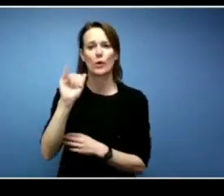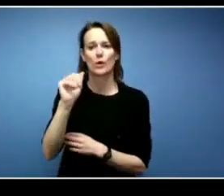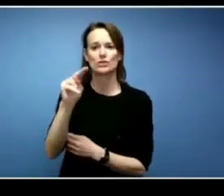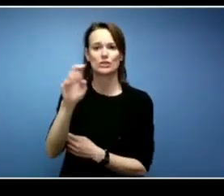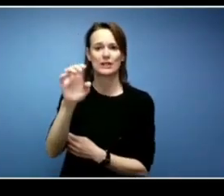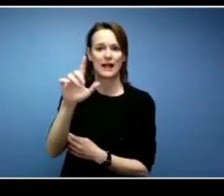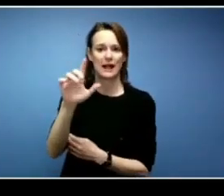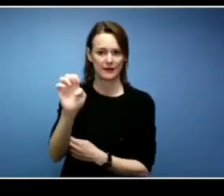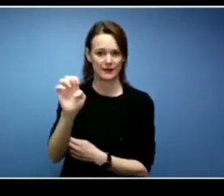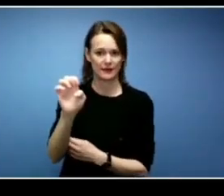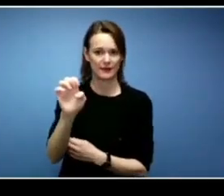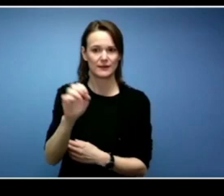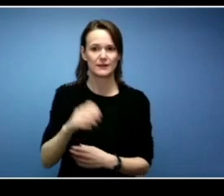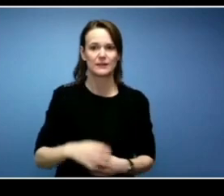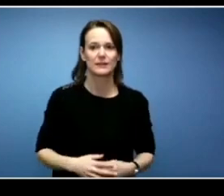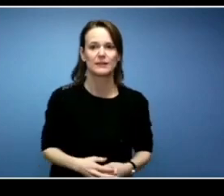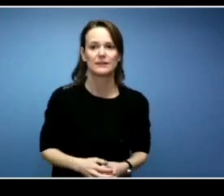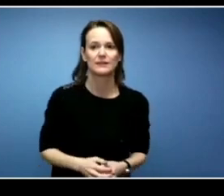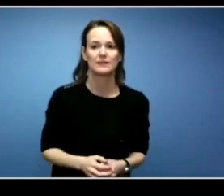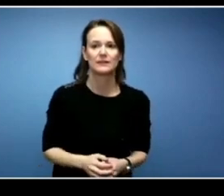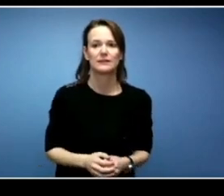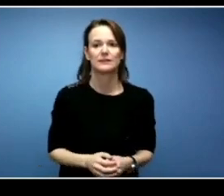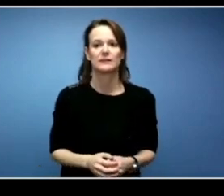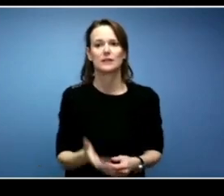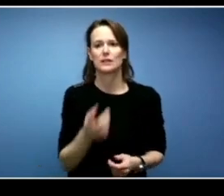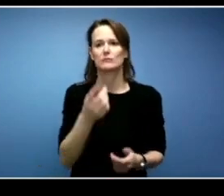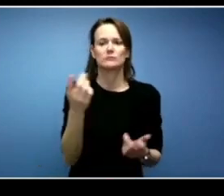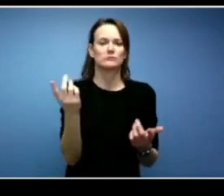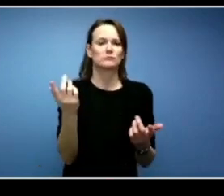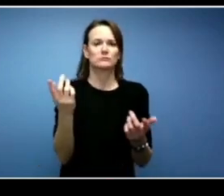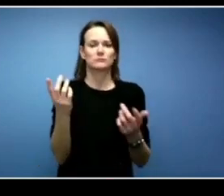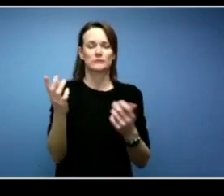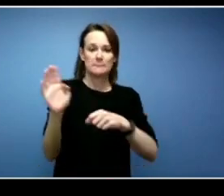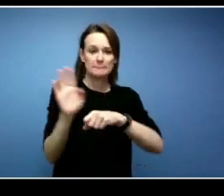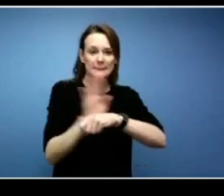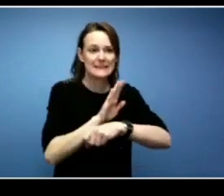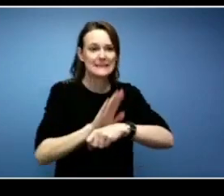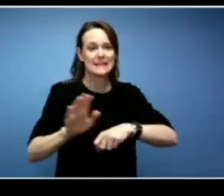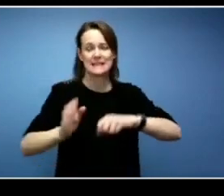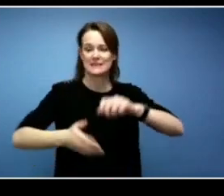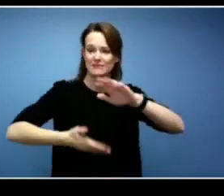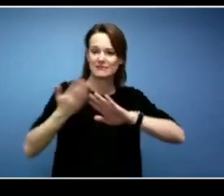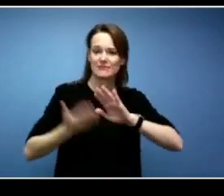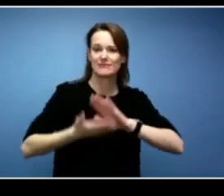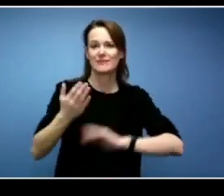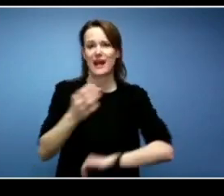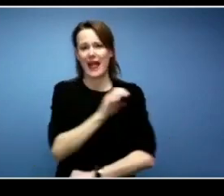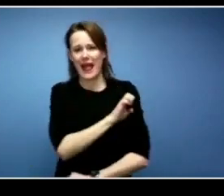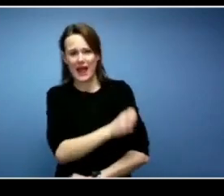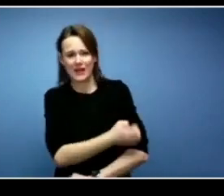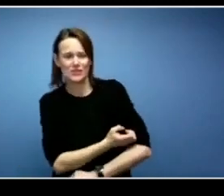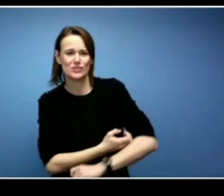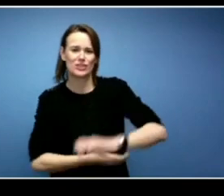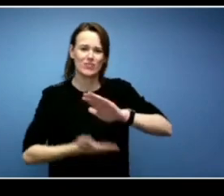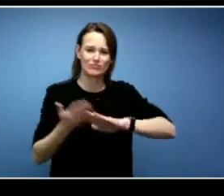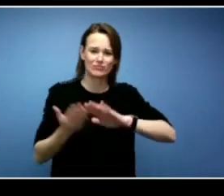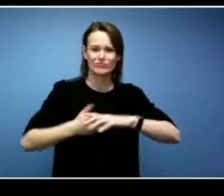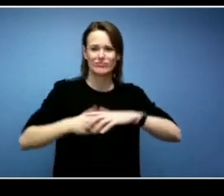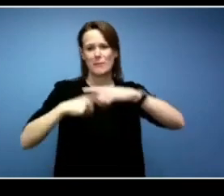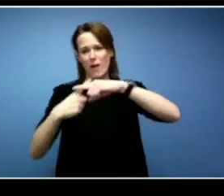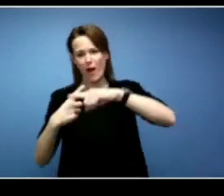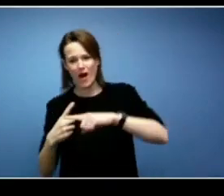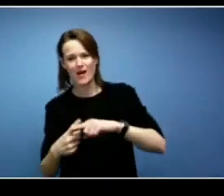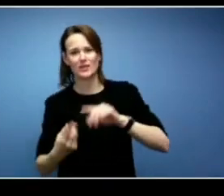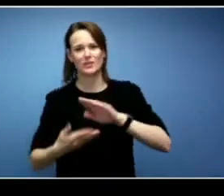you, Janelle. How do you keep up your business, and how do you keep your energy and positive mindset during times